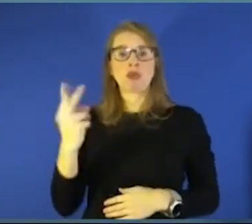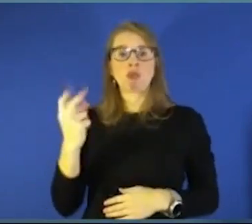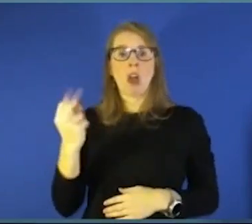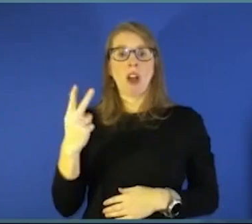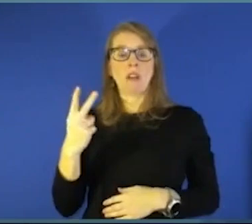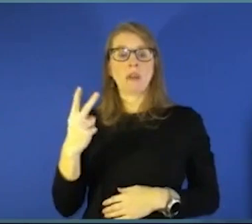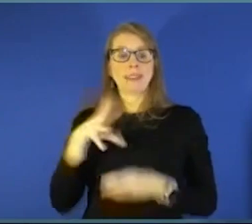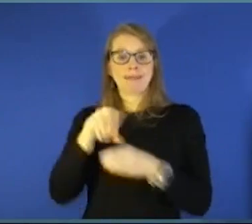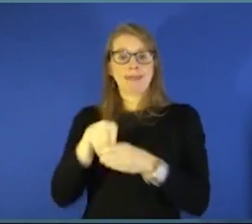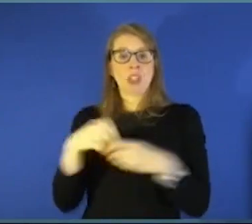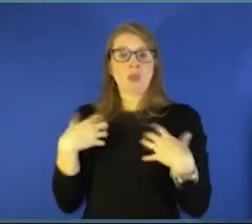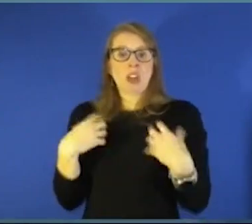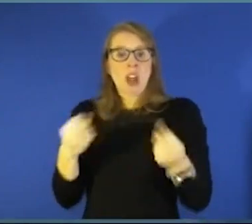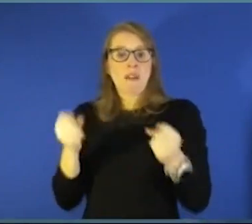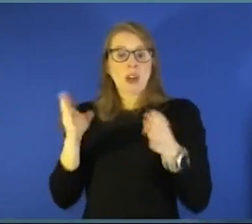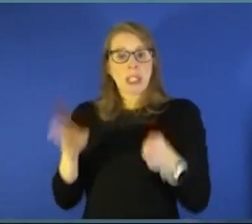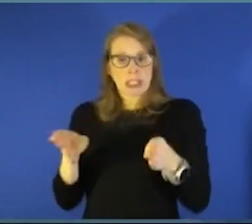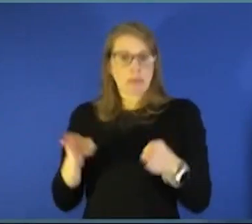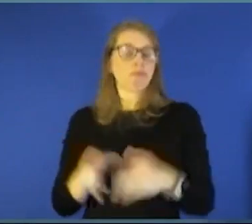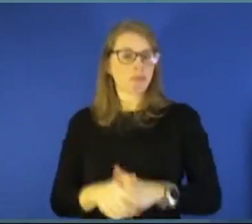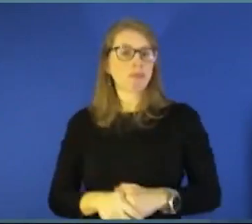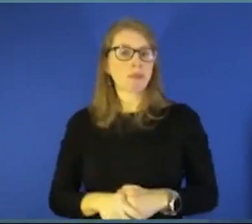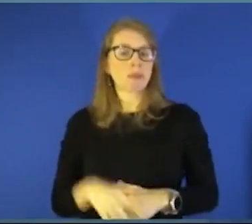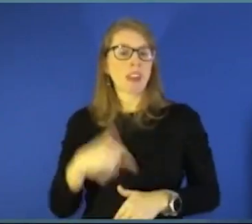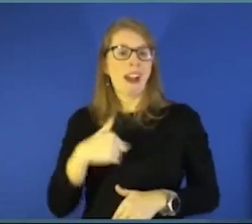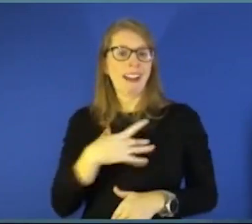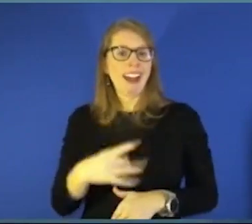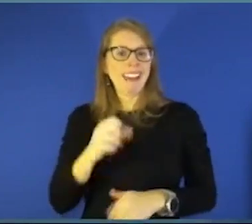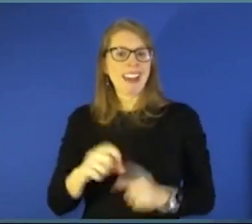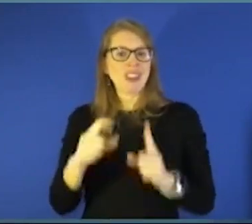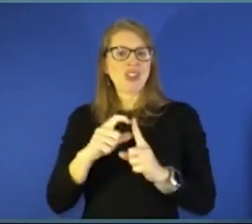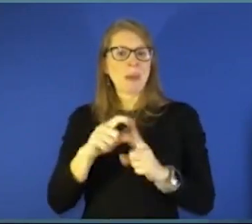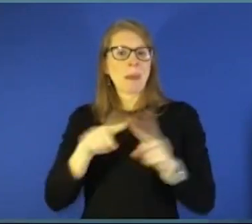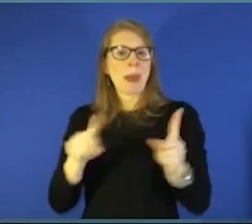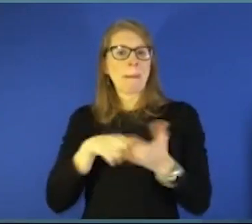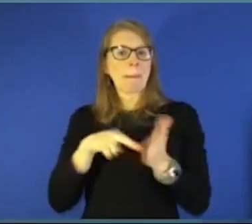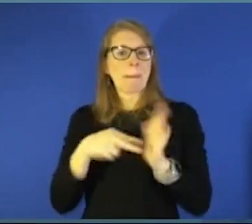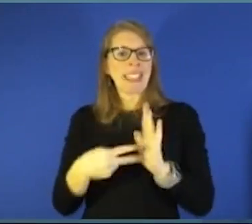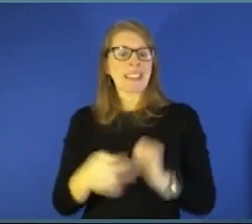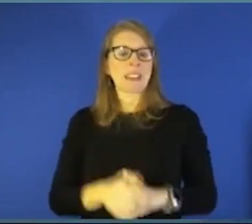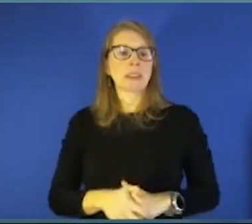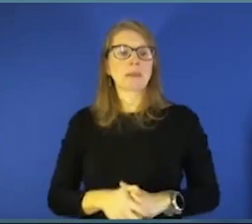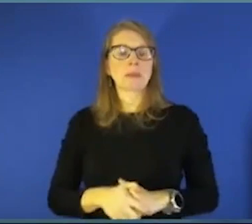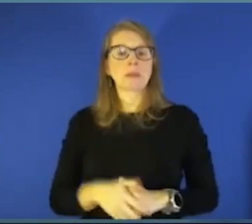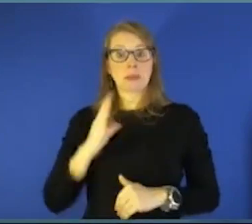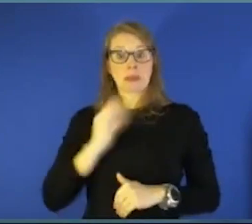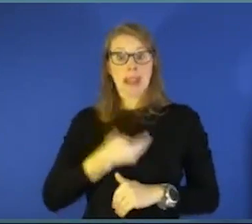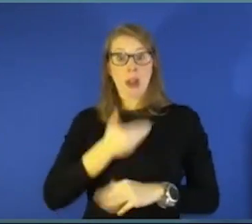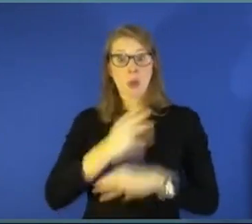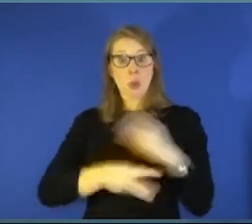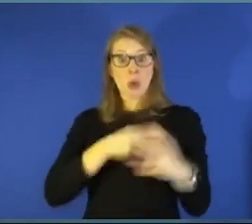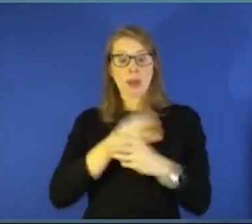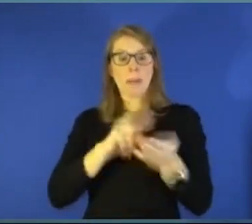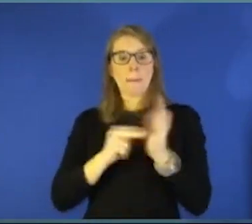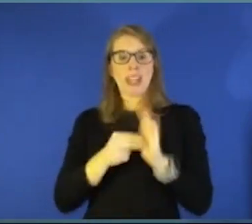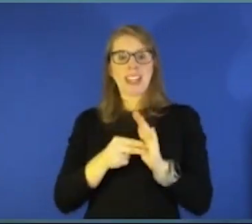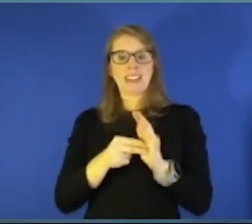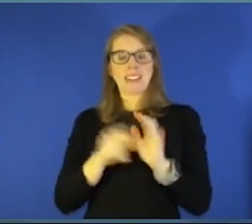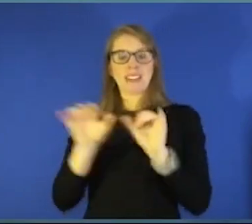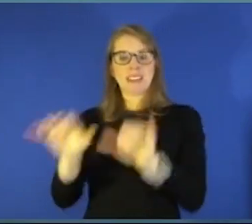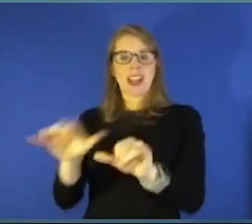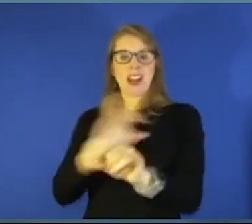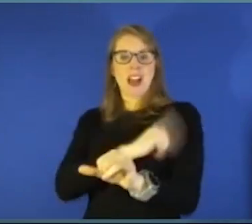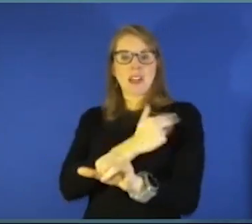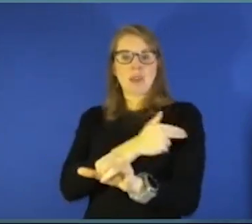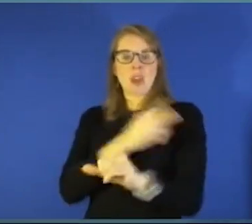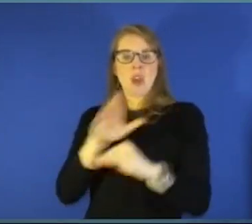recovery phase. And I like that term, but what that means in our world is that means you've been in the hospital for